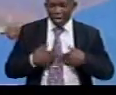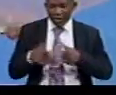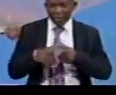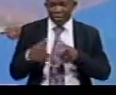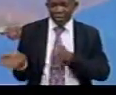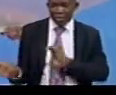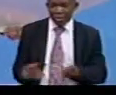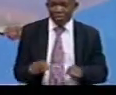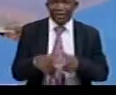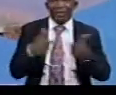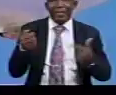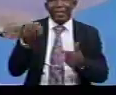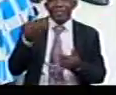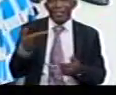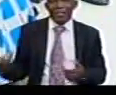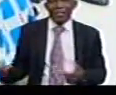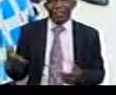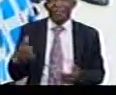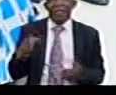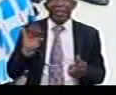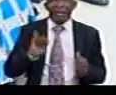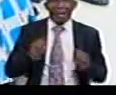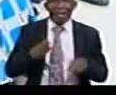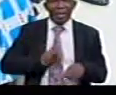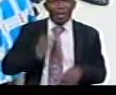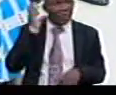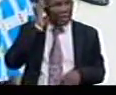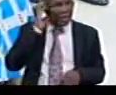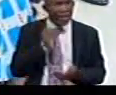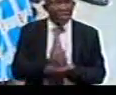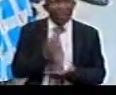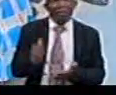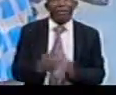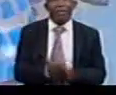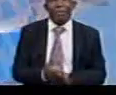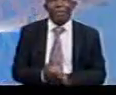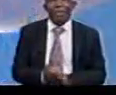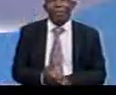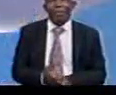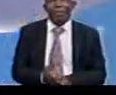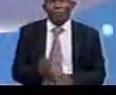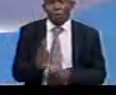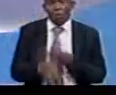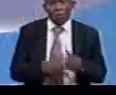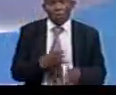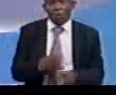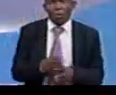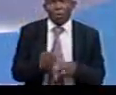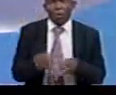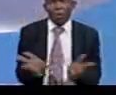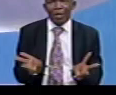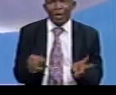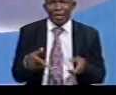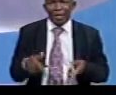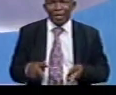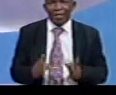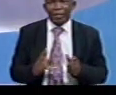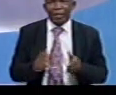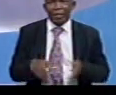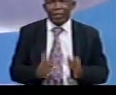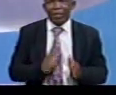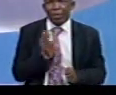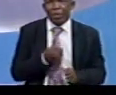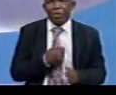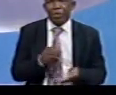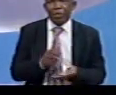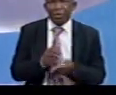big amen? Globally, let us honor the Lord and exalt the name of the Lord for the